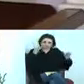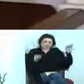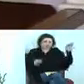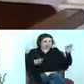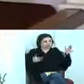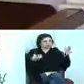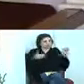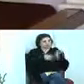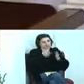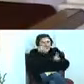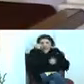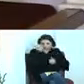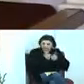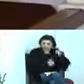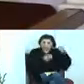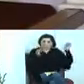every